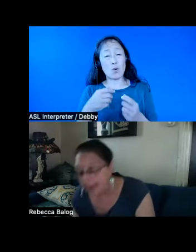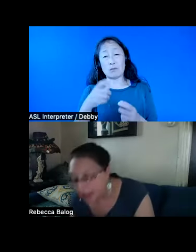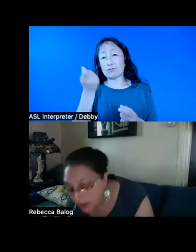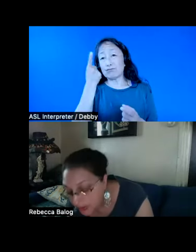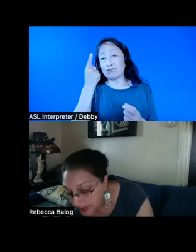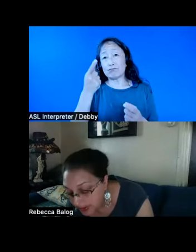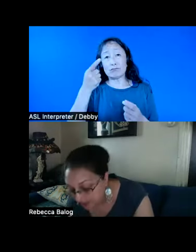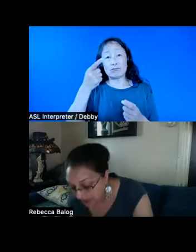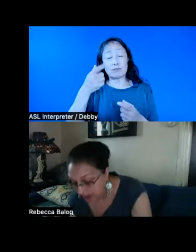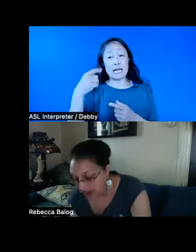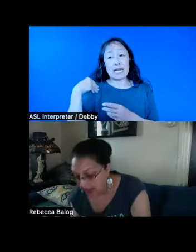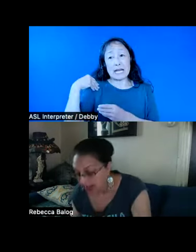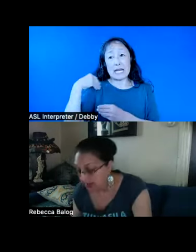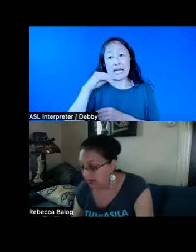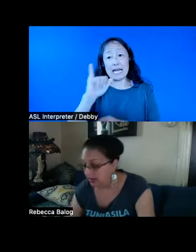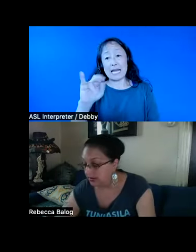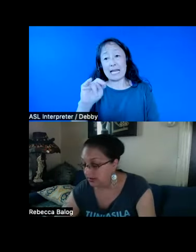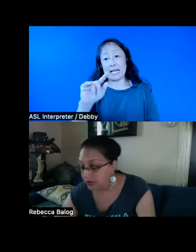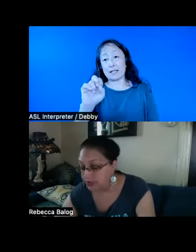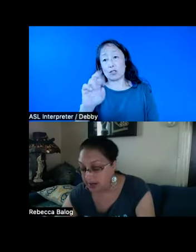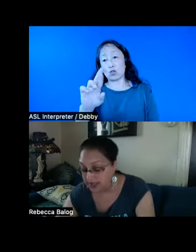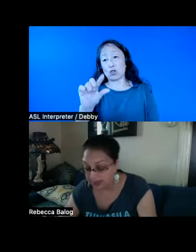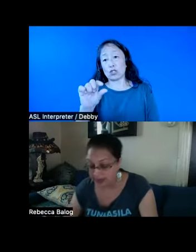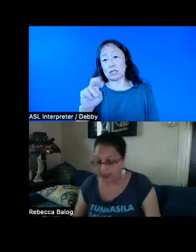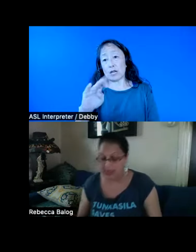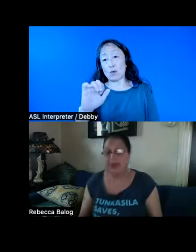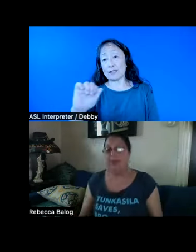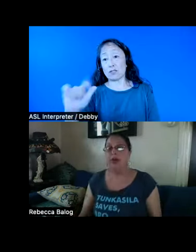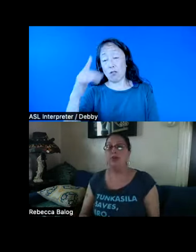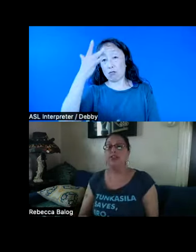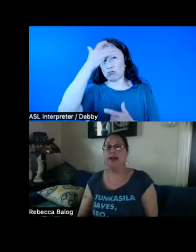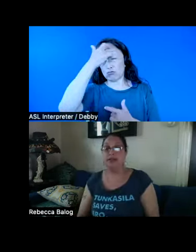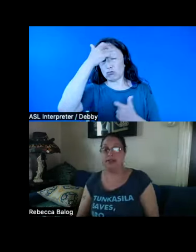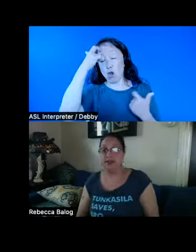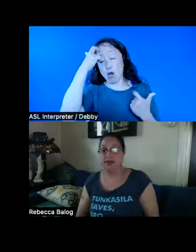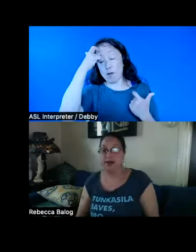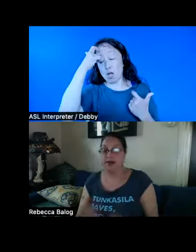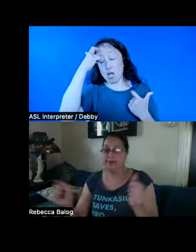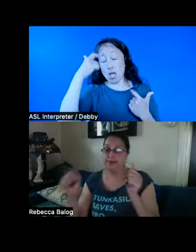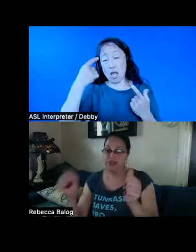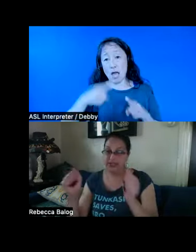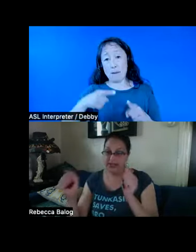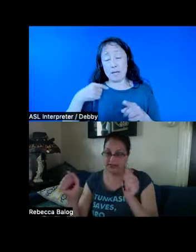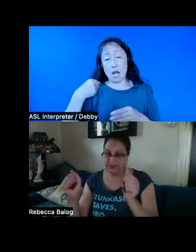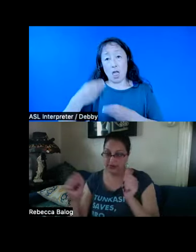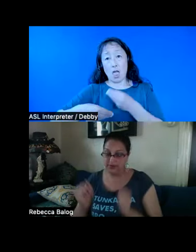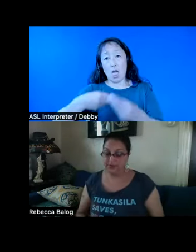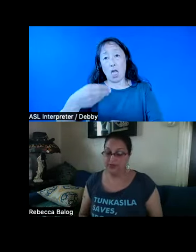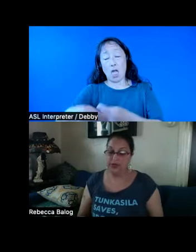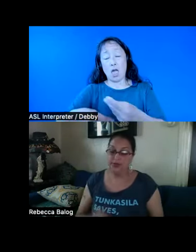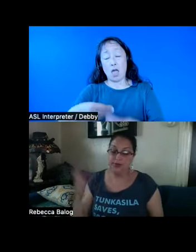just happening, and go to the hospital and the baby almost dies from shaking